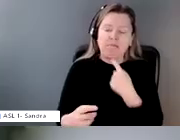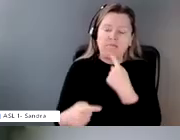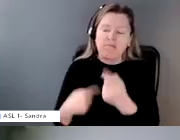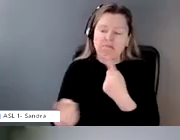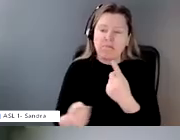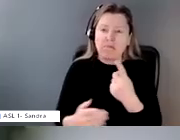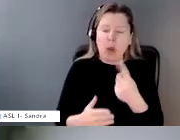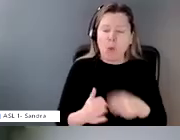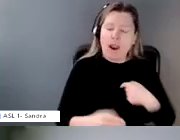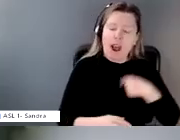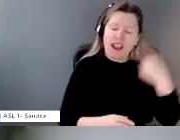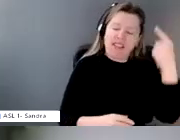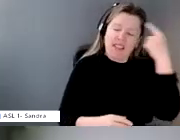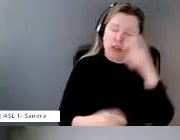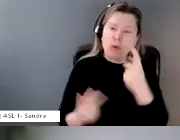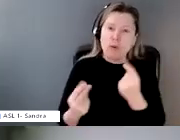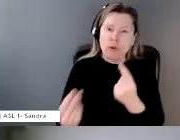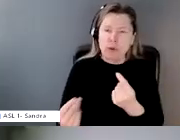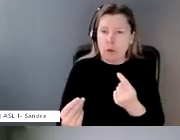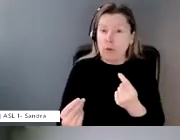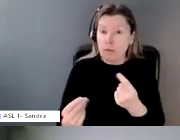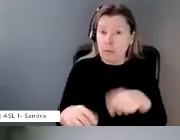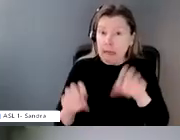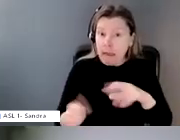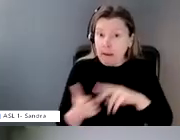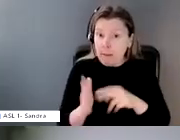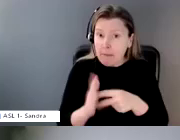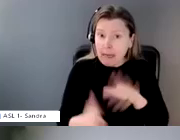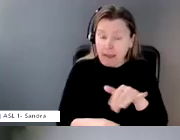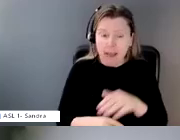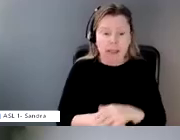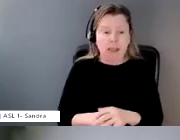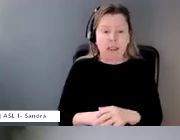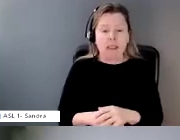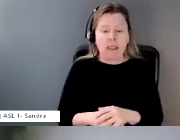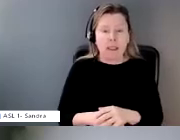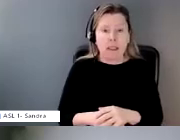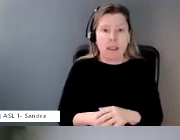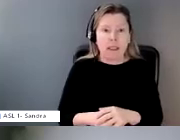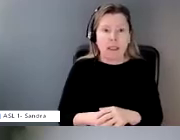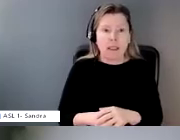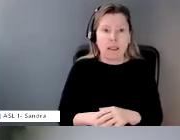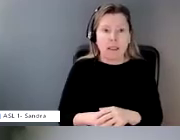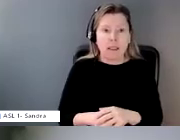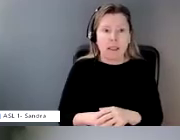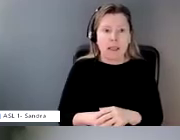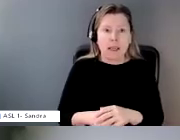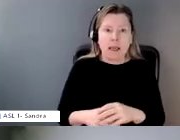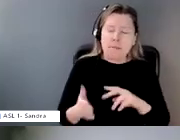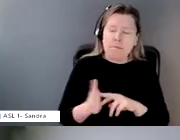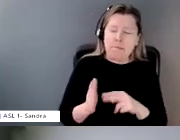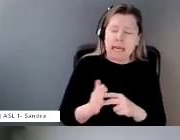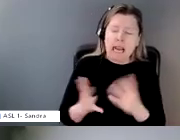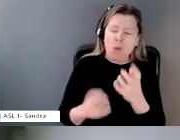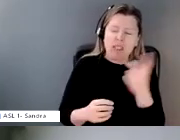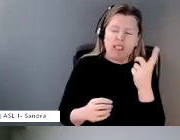think people should behave. It's when a person or people want something from somebody else. So they want to